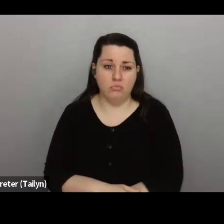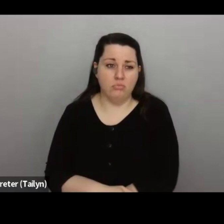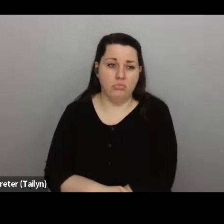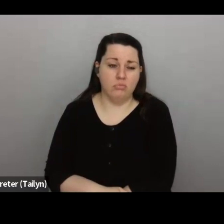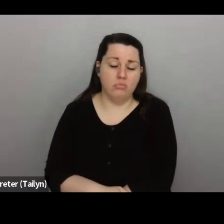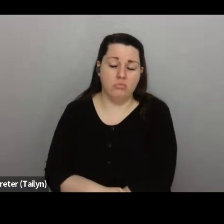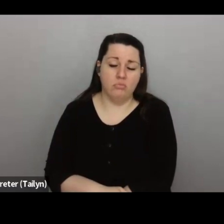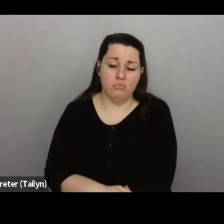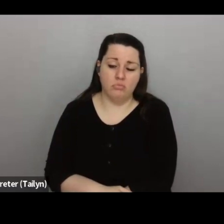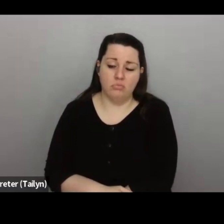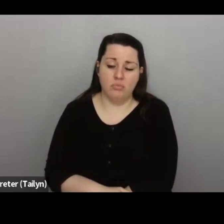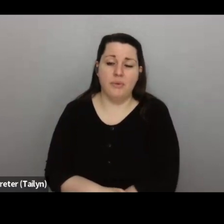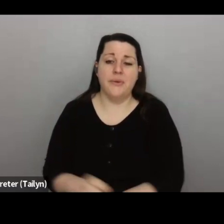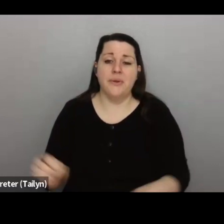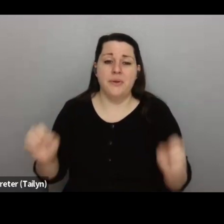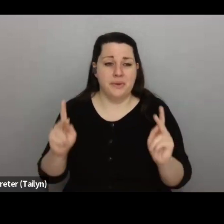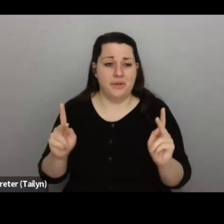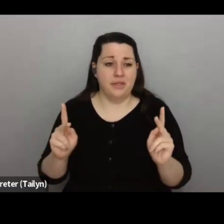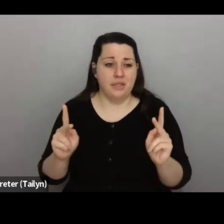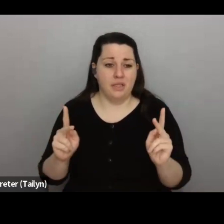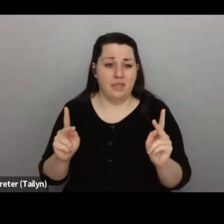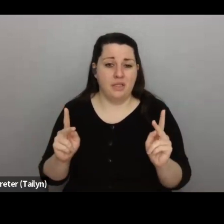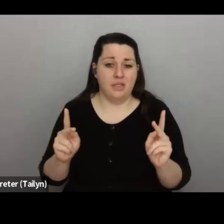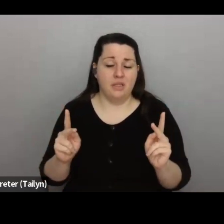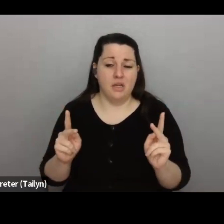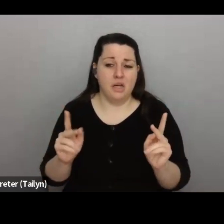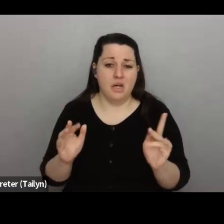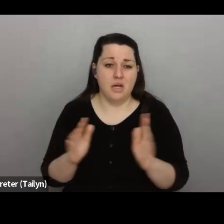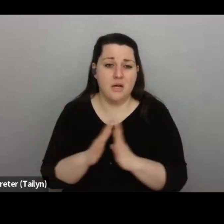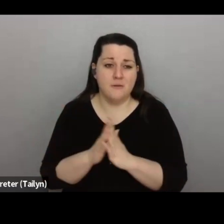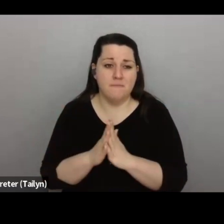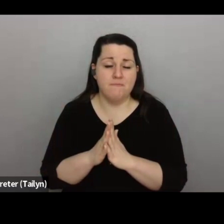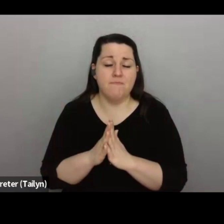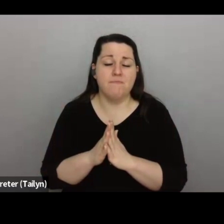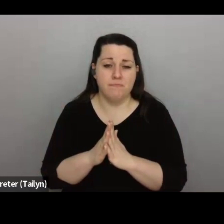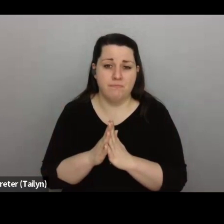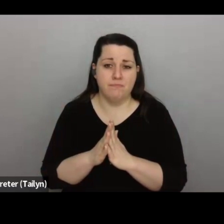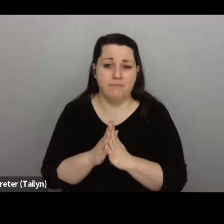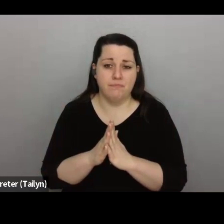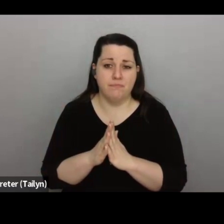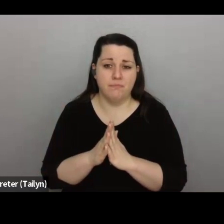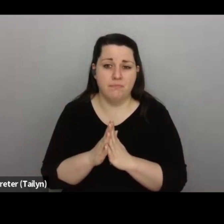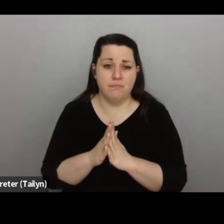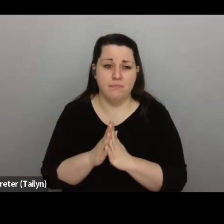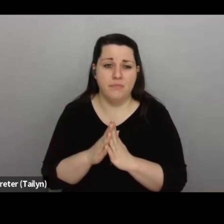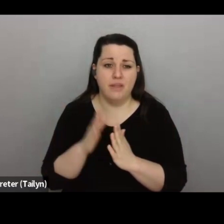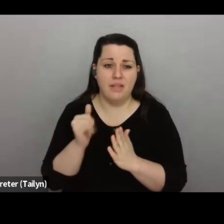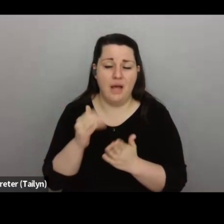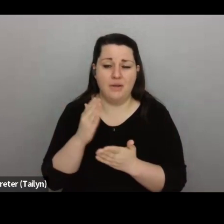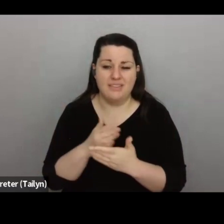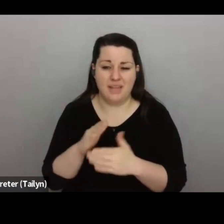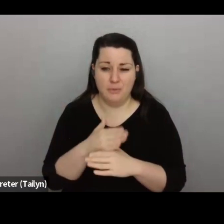And okay, so I am going to stop sharing